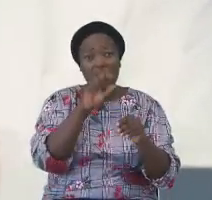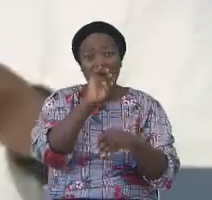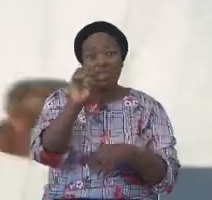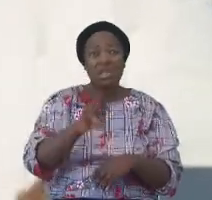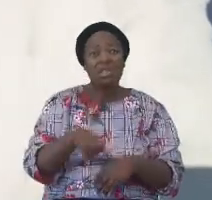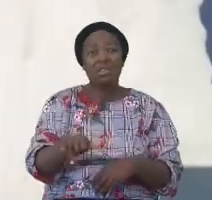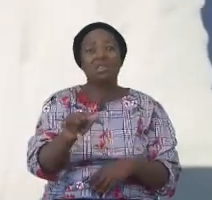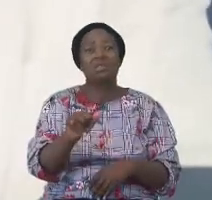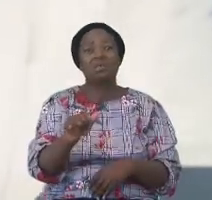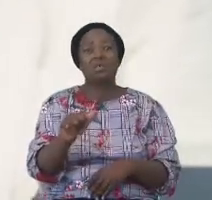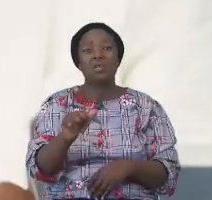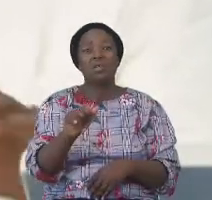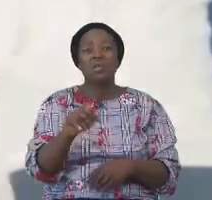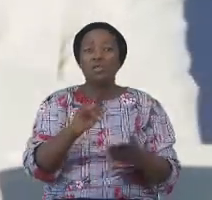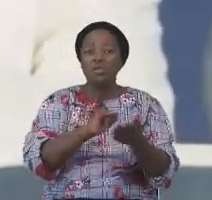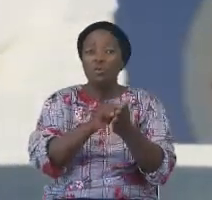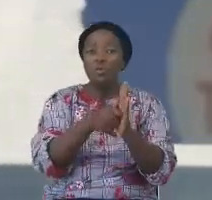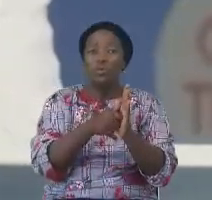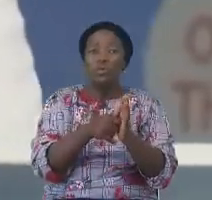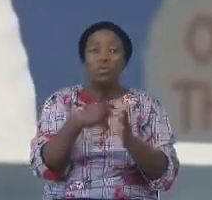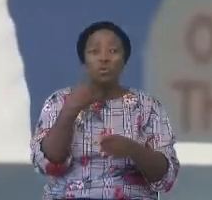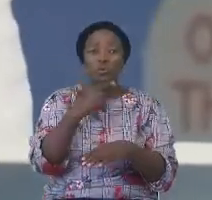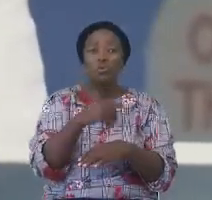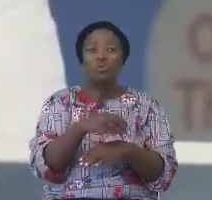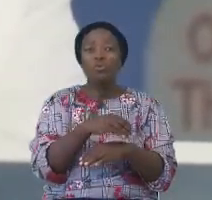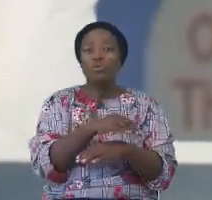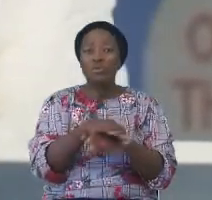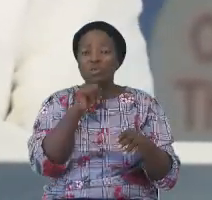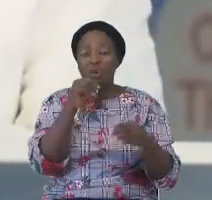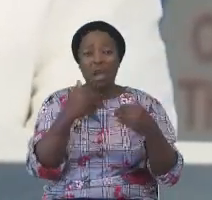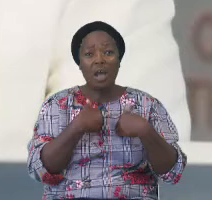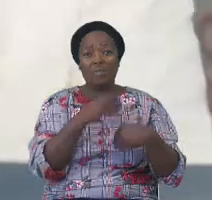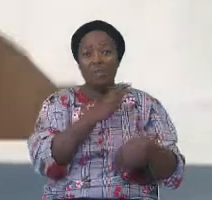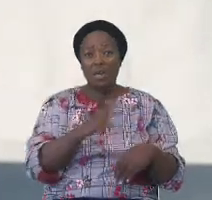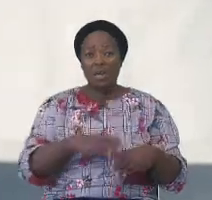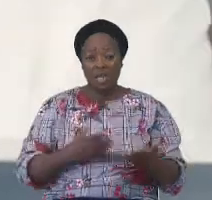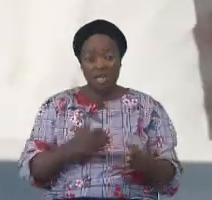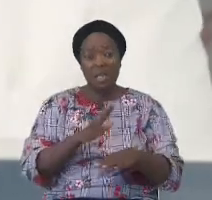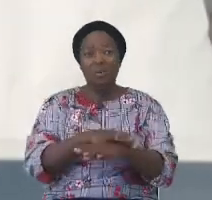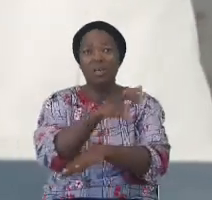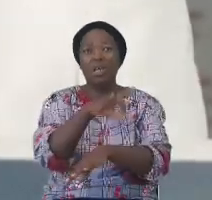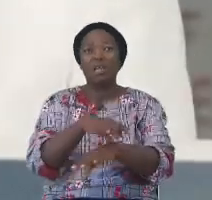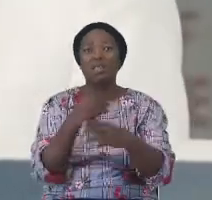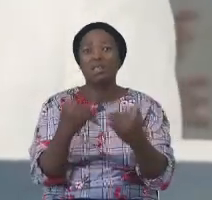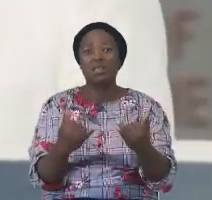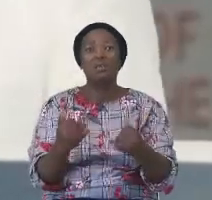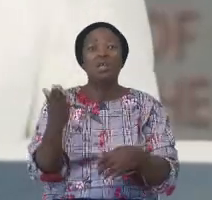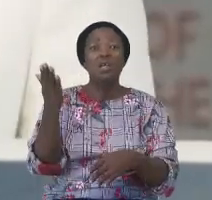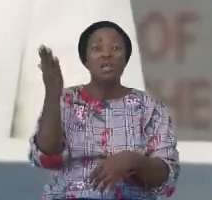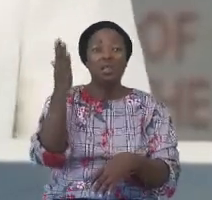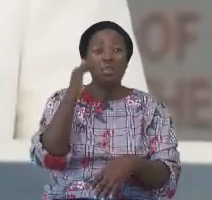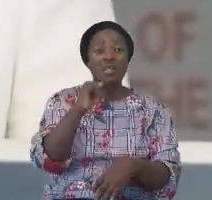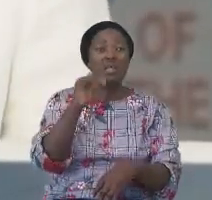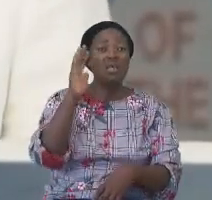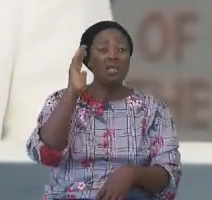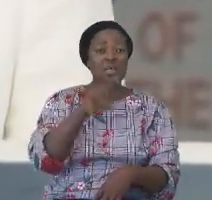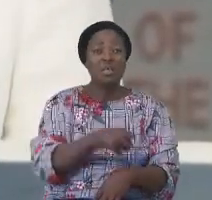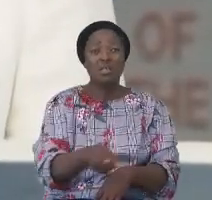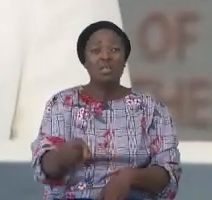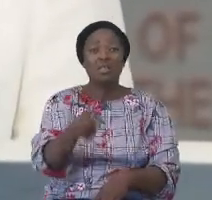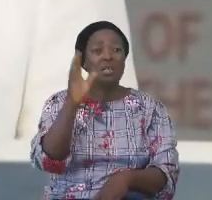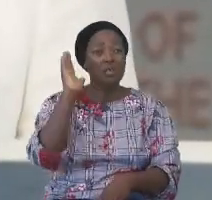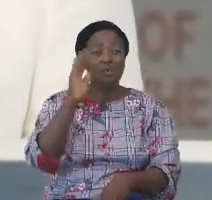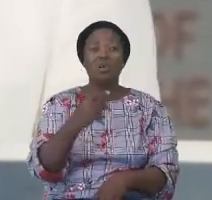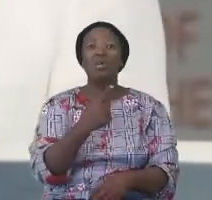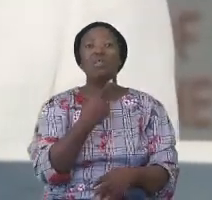until eternity you know in eternity the students have christ here on earth